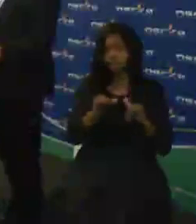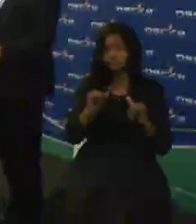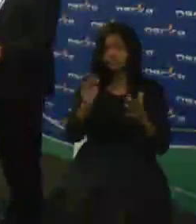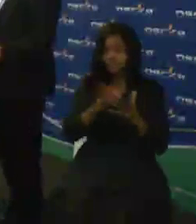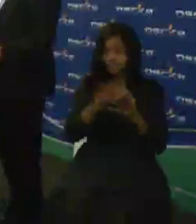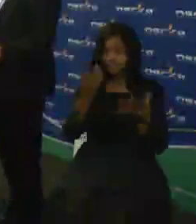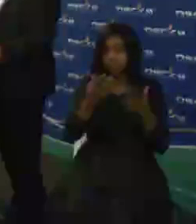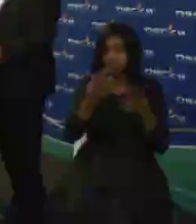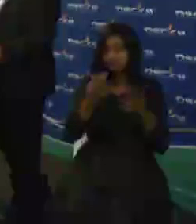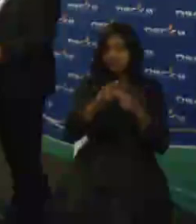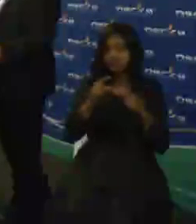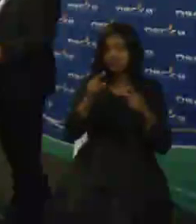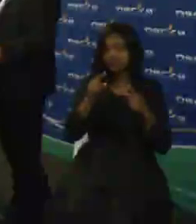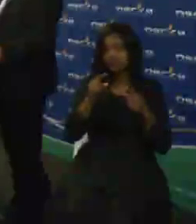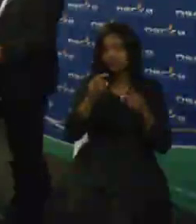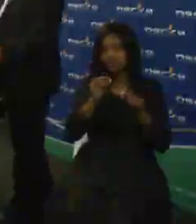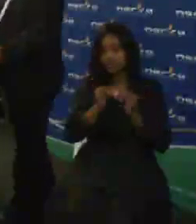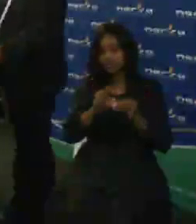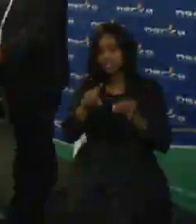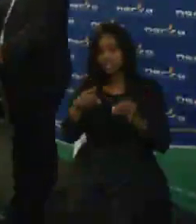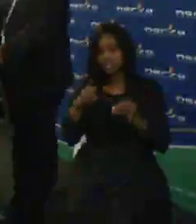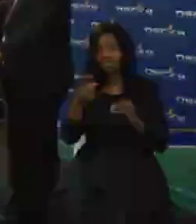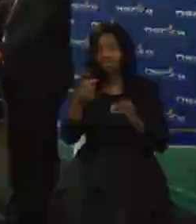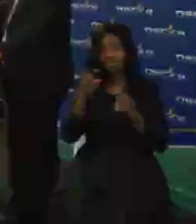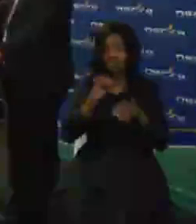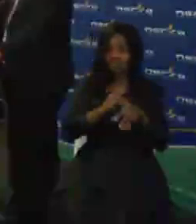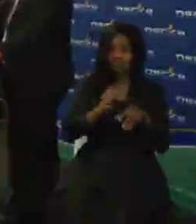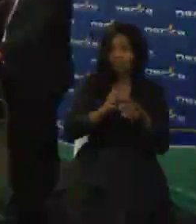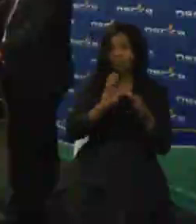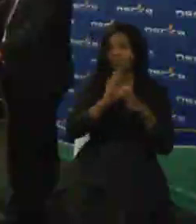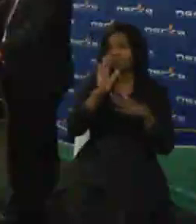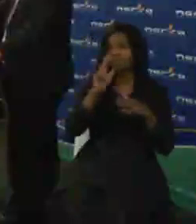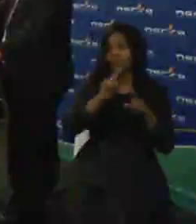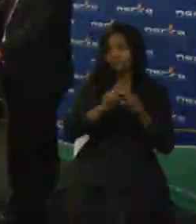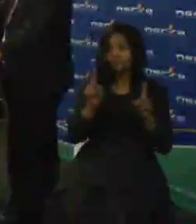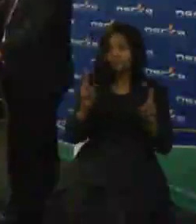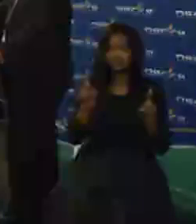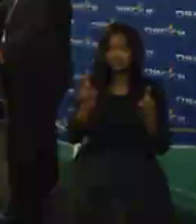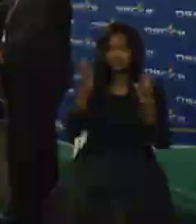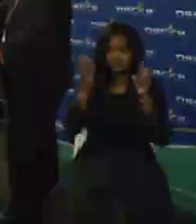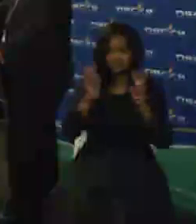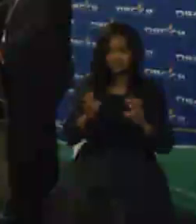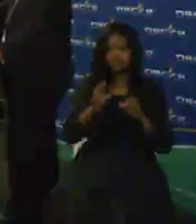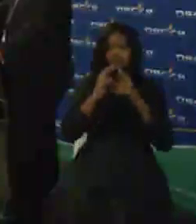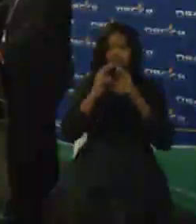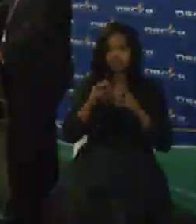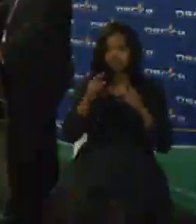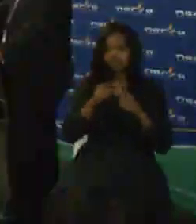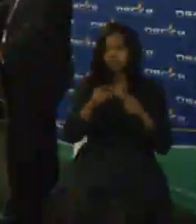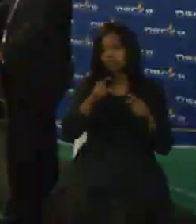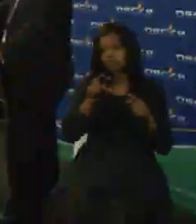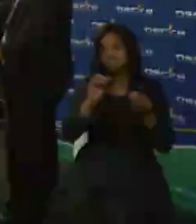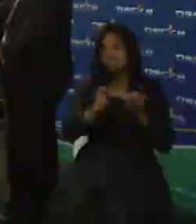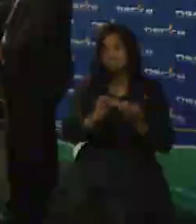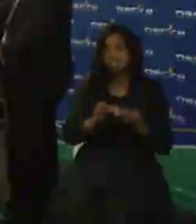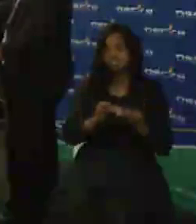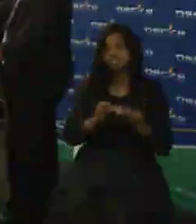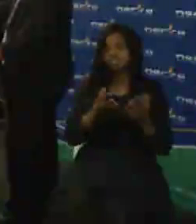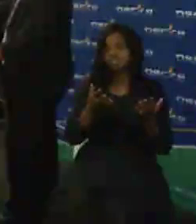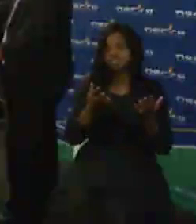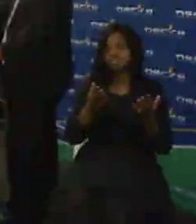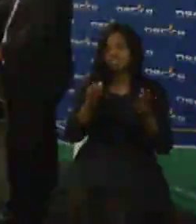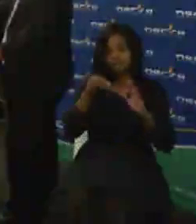to address the other issue, Chair, that was raised, but Eskom's response to these changes are